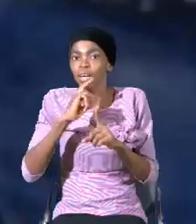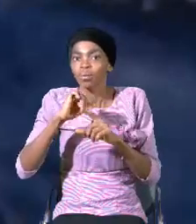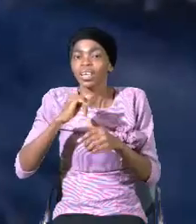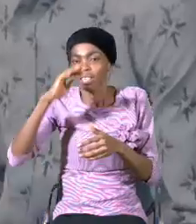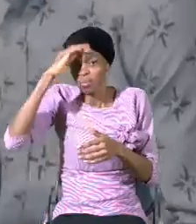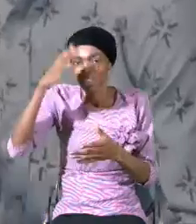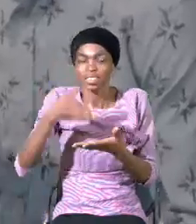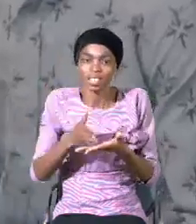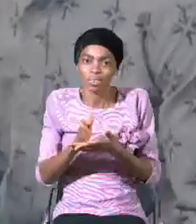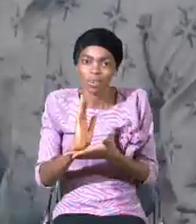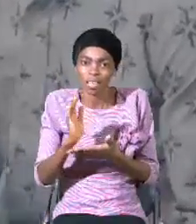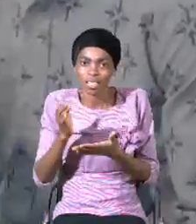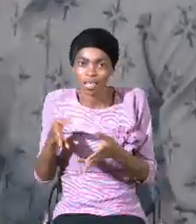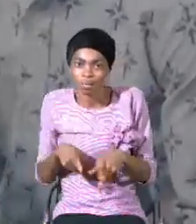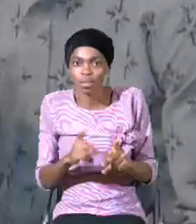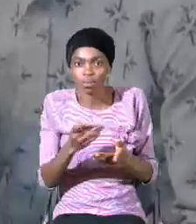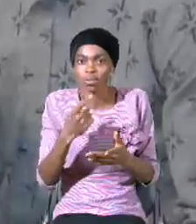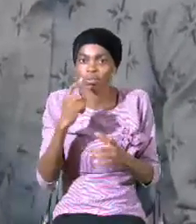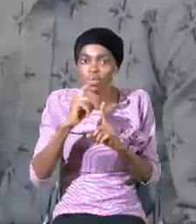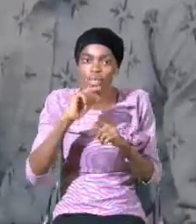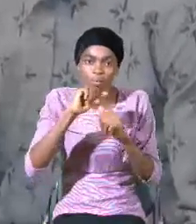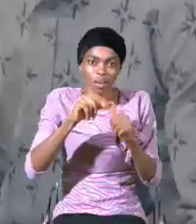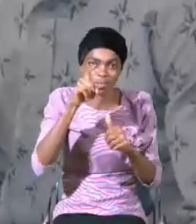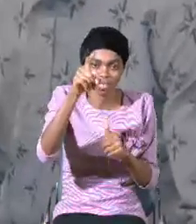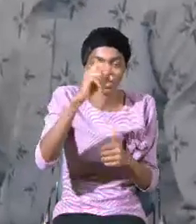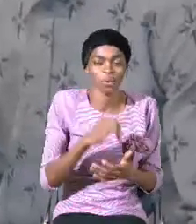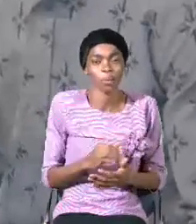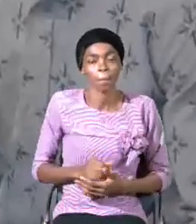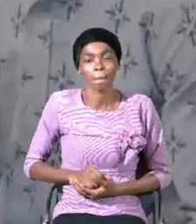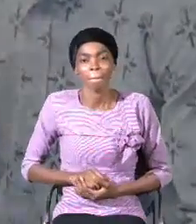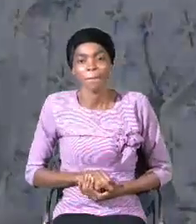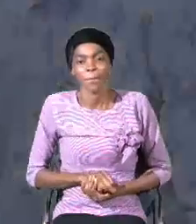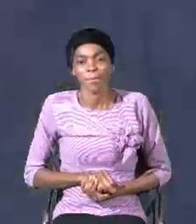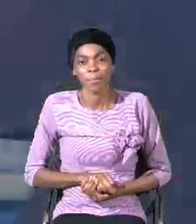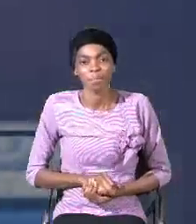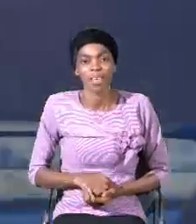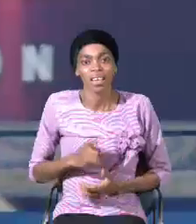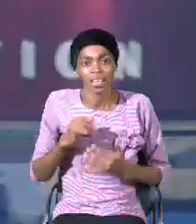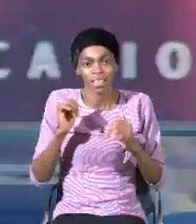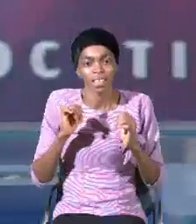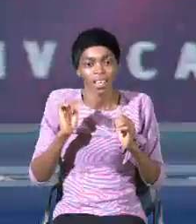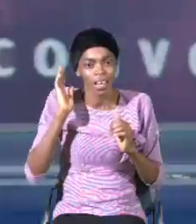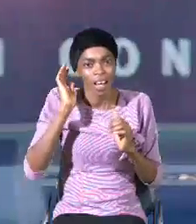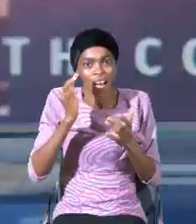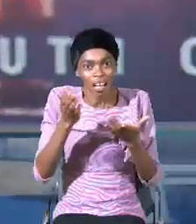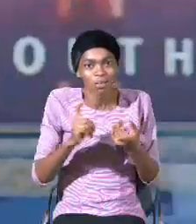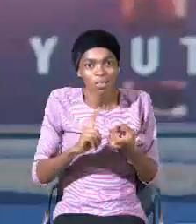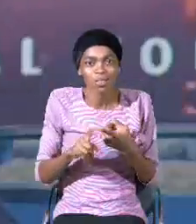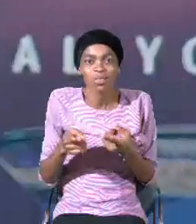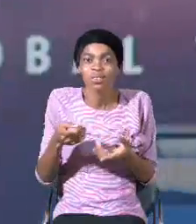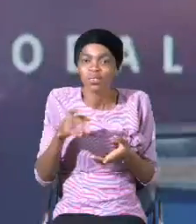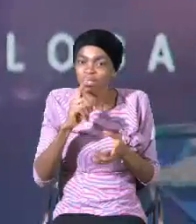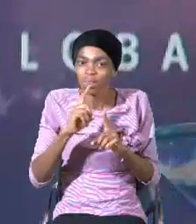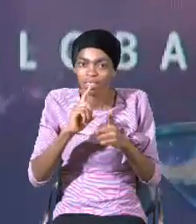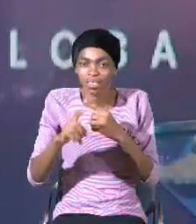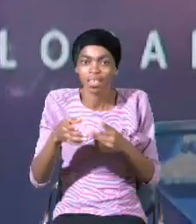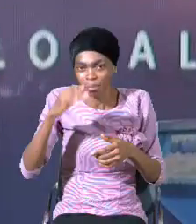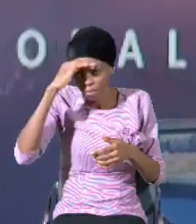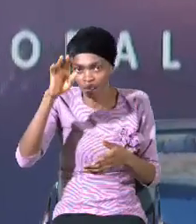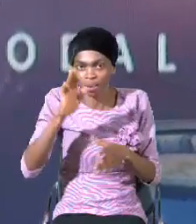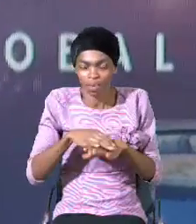to talk about you. We're now going to the man on the right path. We're looking at